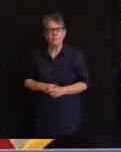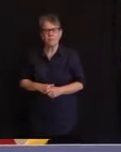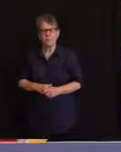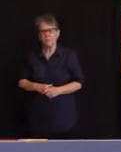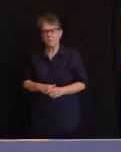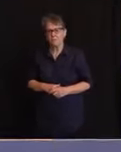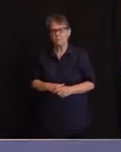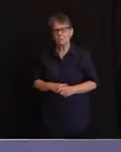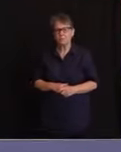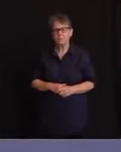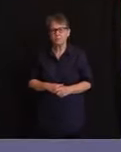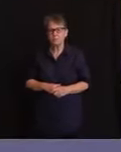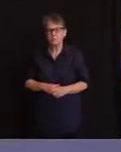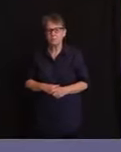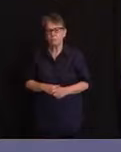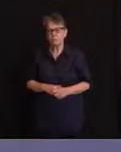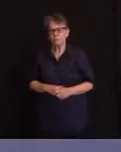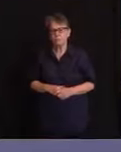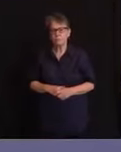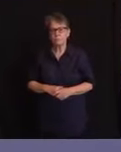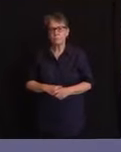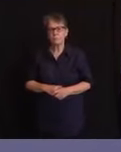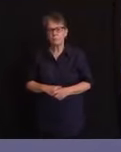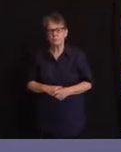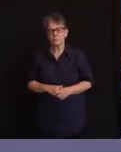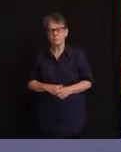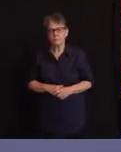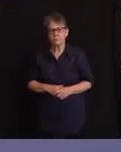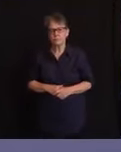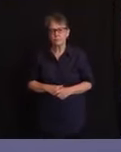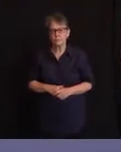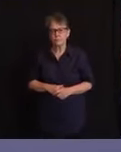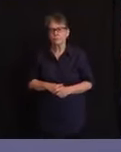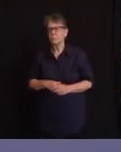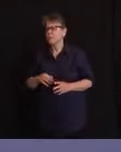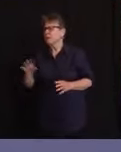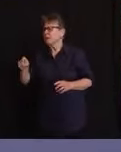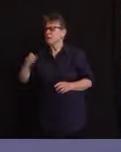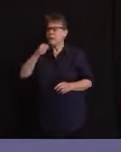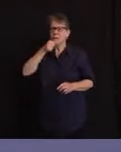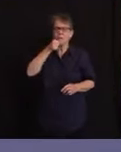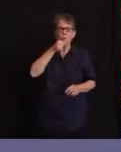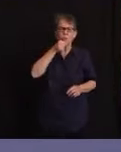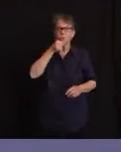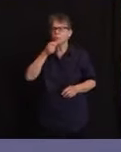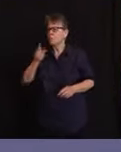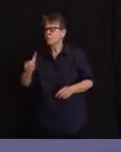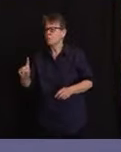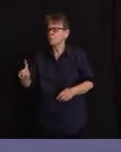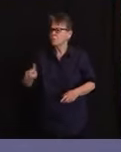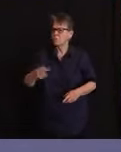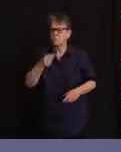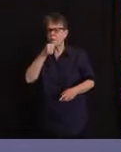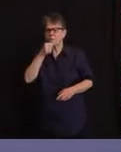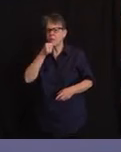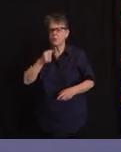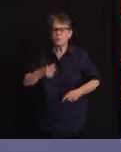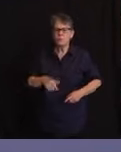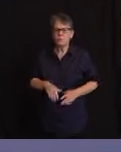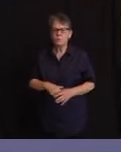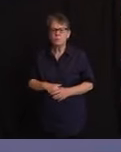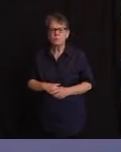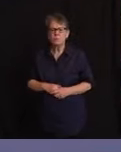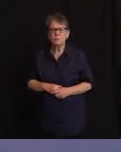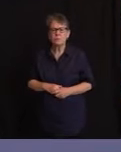wondering if you've answered Sam's... We got to get you the mic up close to you there. Curious if you just answered Sam's last question about the whole